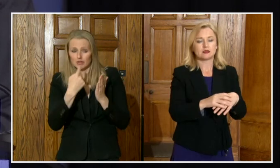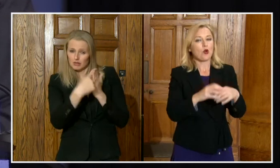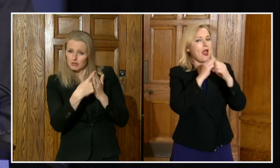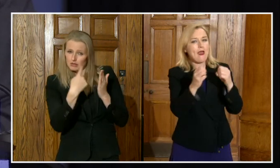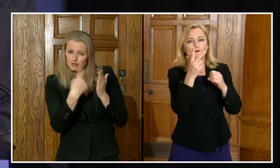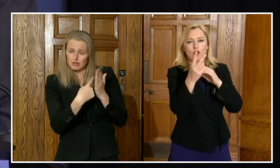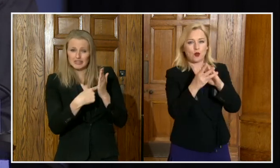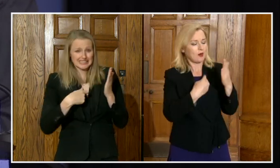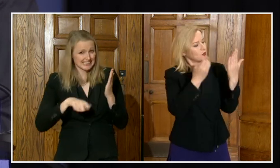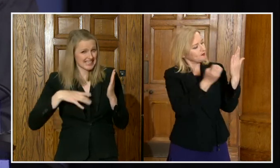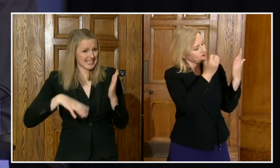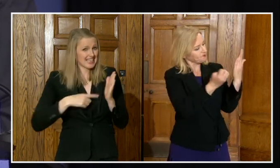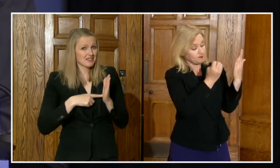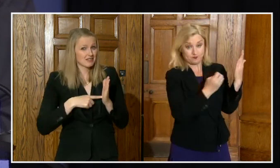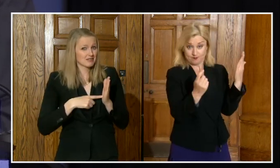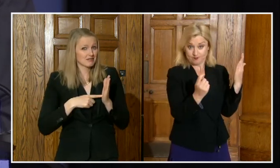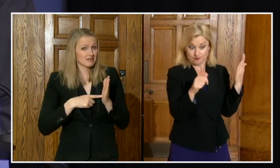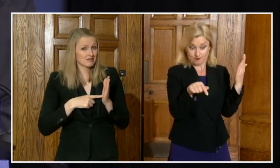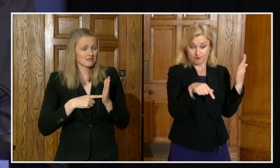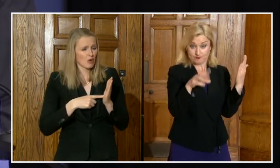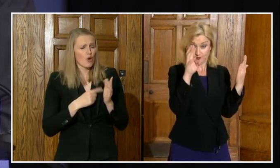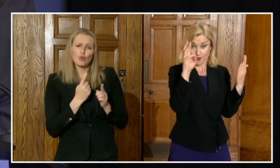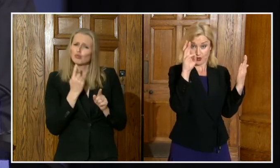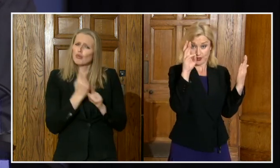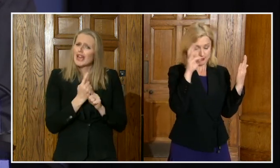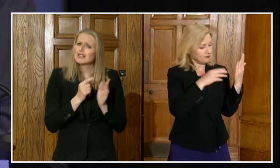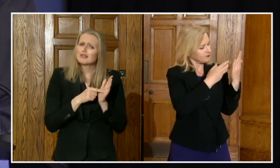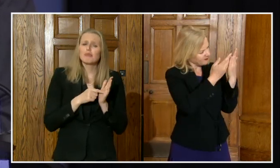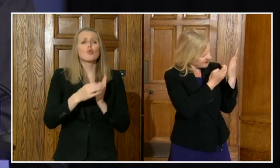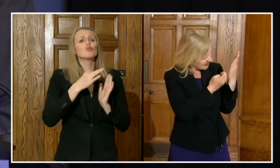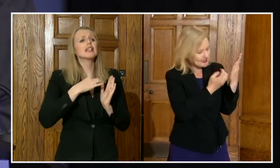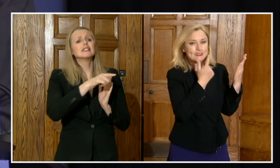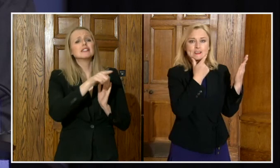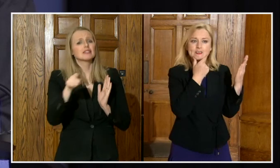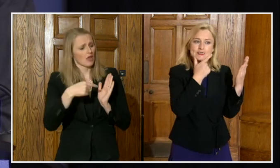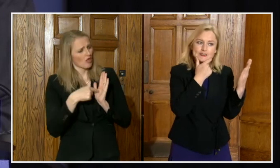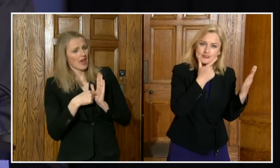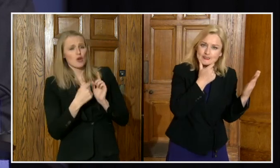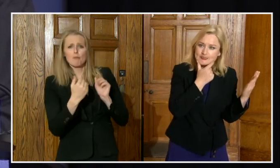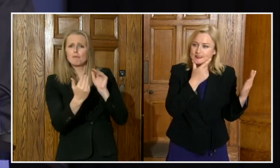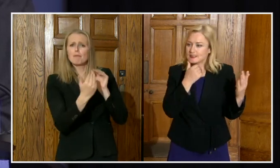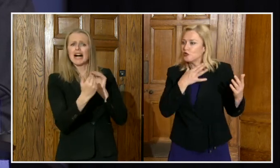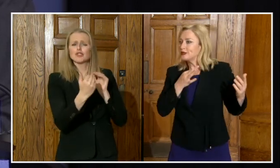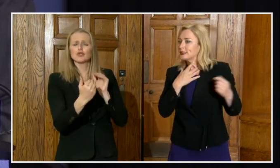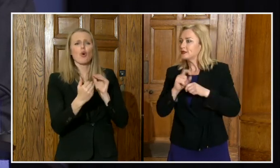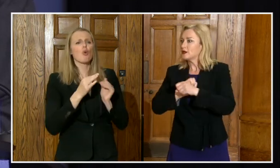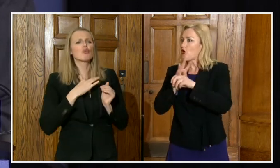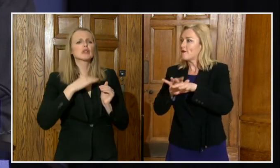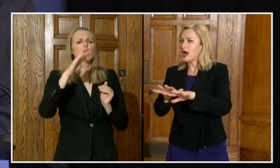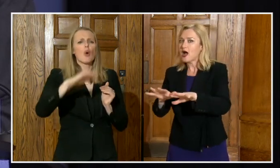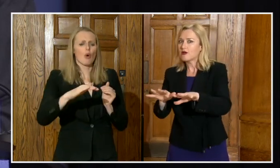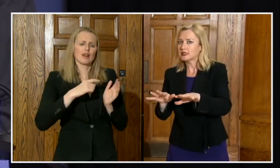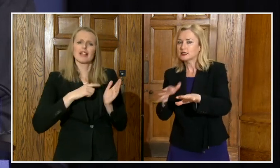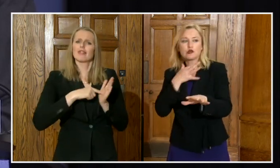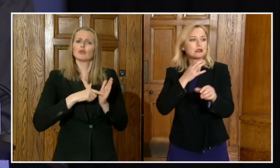still necessary, whether they're proportionate to the level of risk posed by the virus and its circulation,